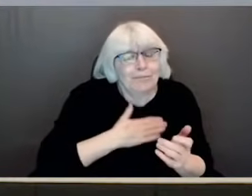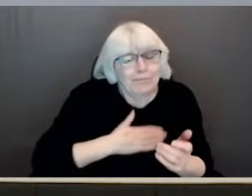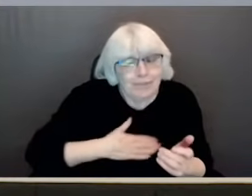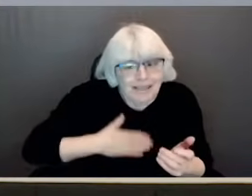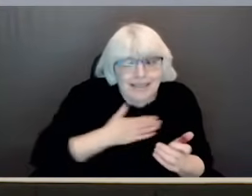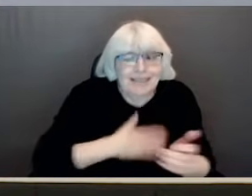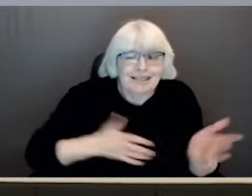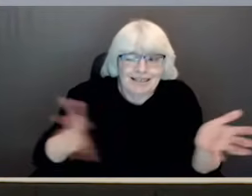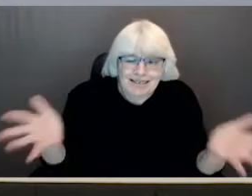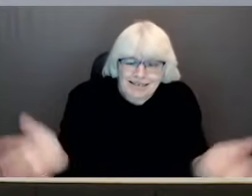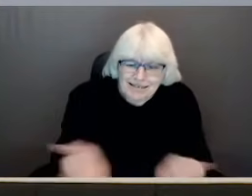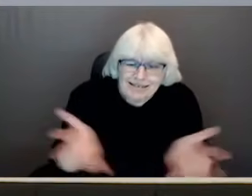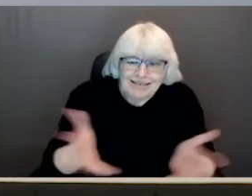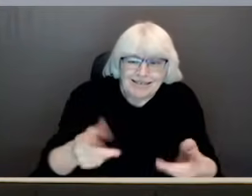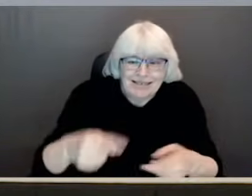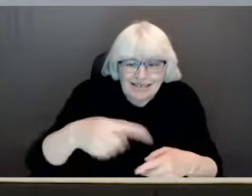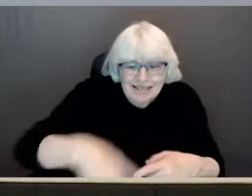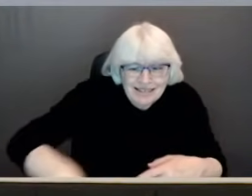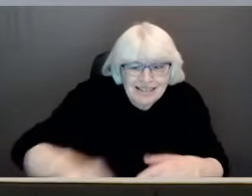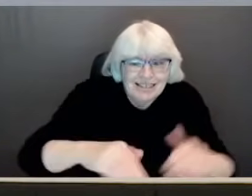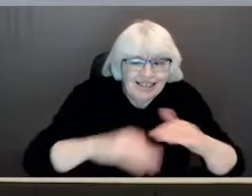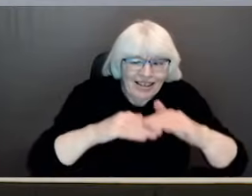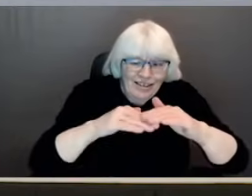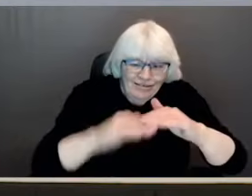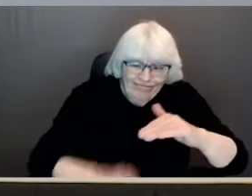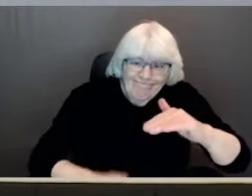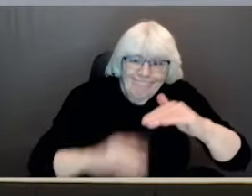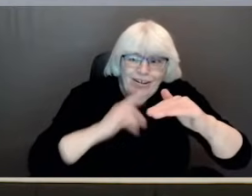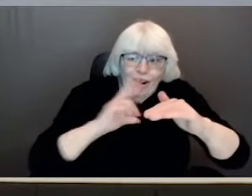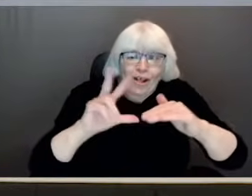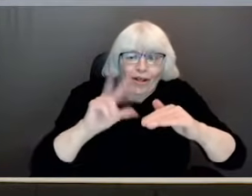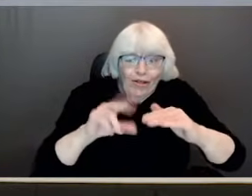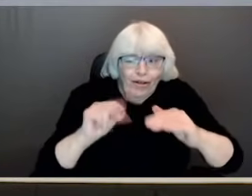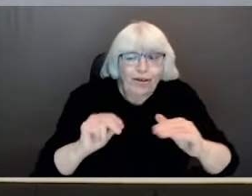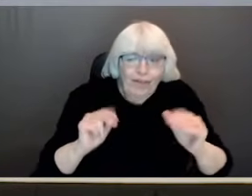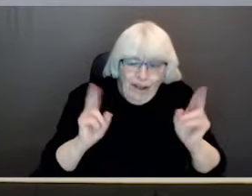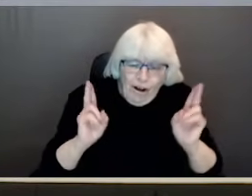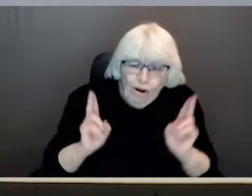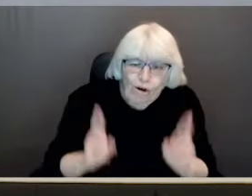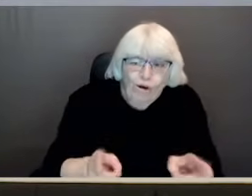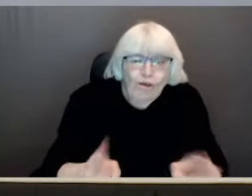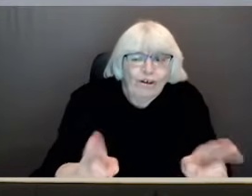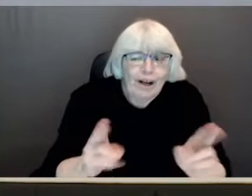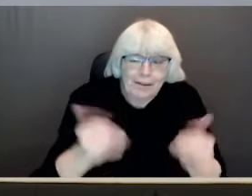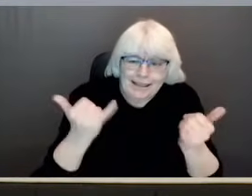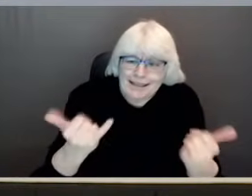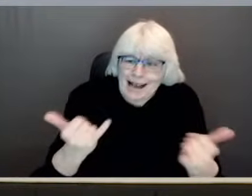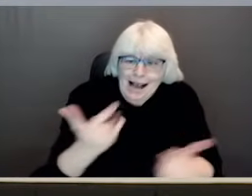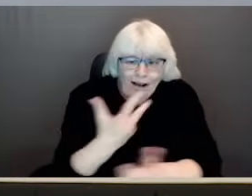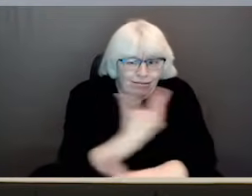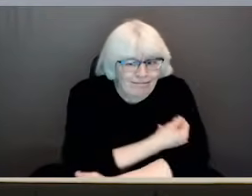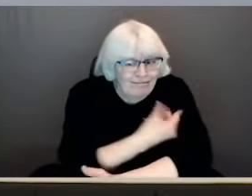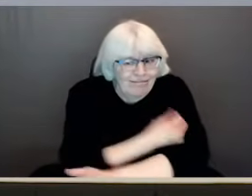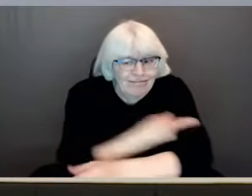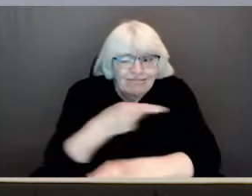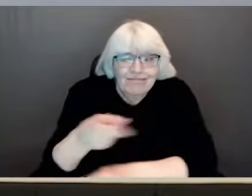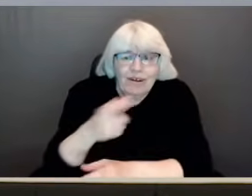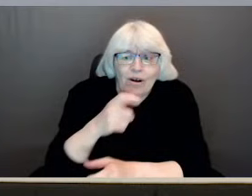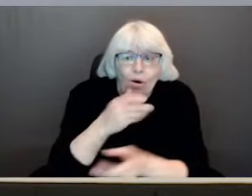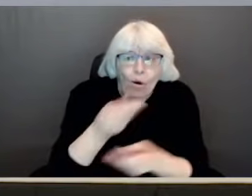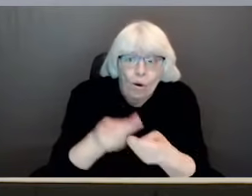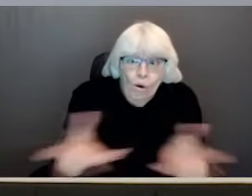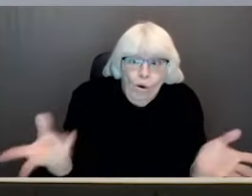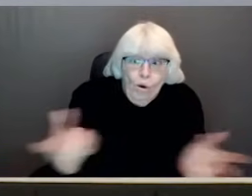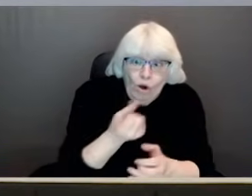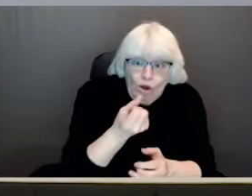possible. To the hundreds of eligible individuals between the ages of 12 and 30 who received only 1 dose, please arrange